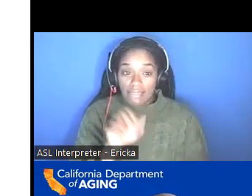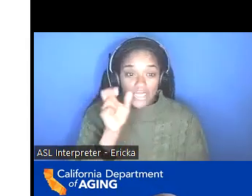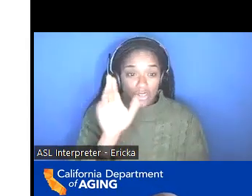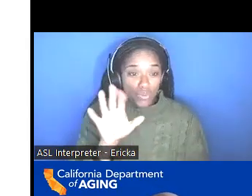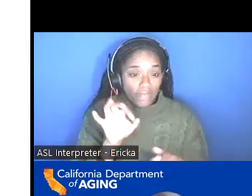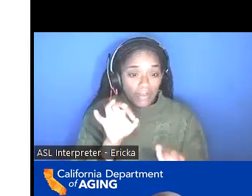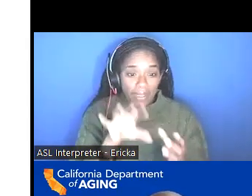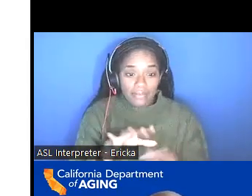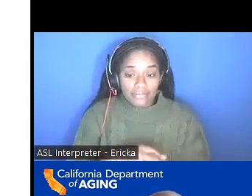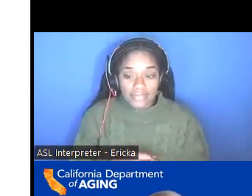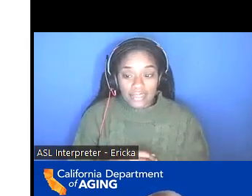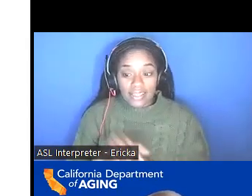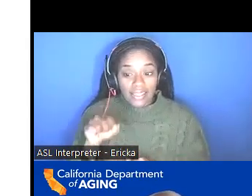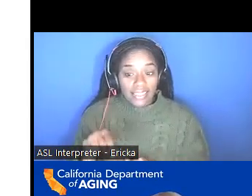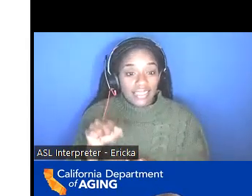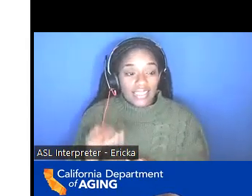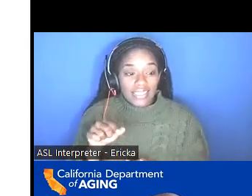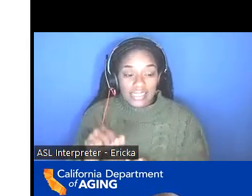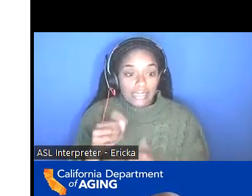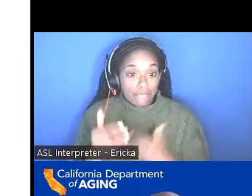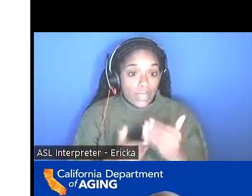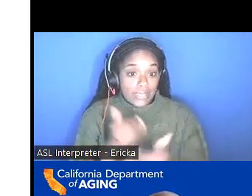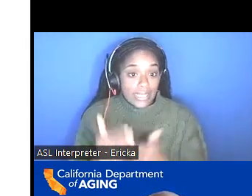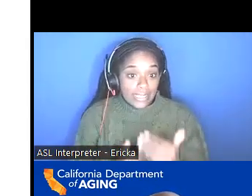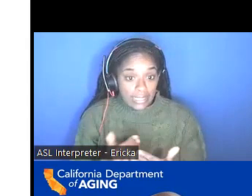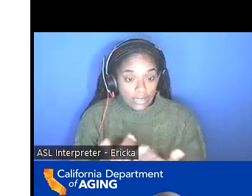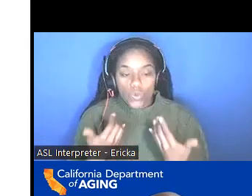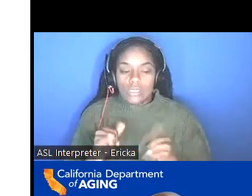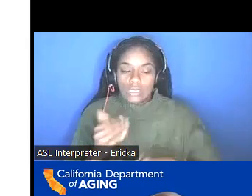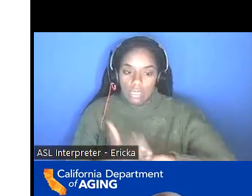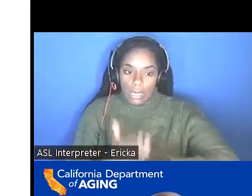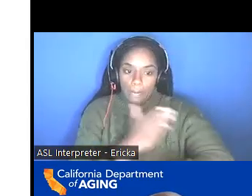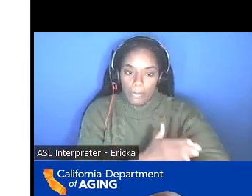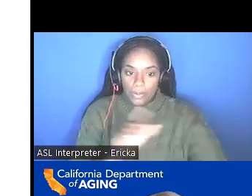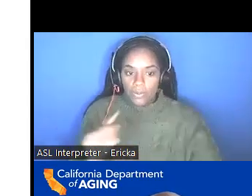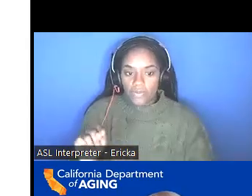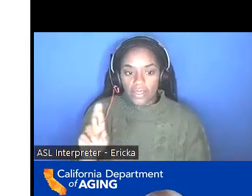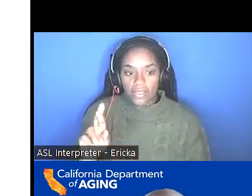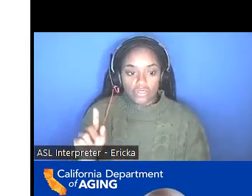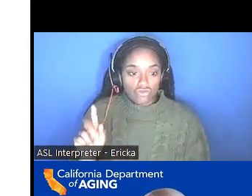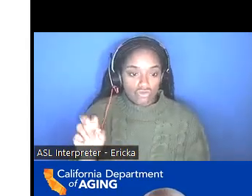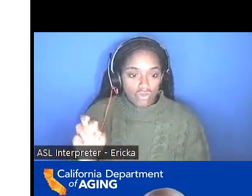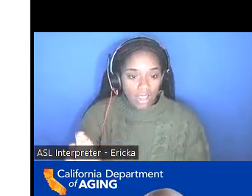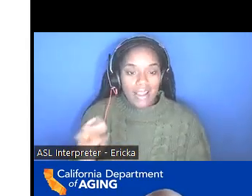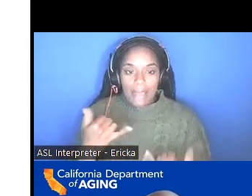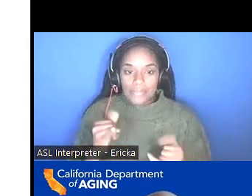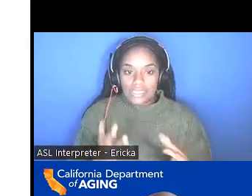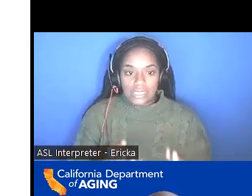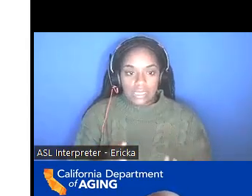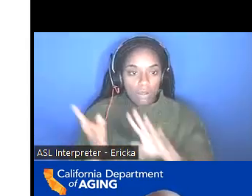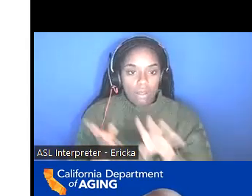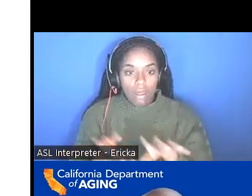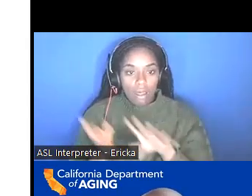We are, of course, this is an iterative process. We're still improving the tracker. I am still uploading initiatives for